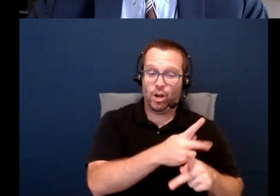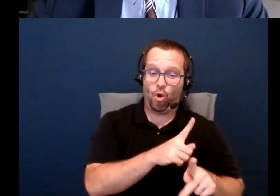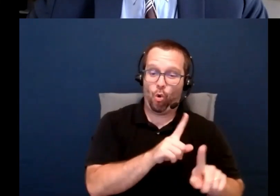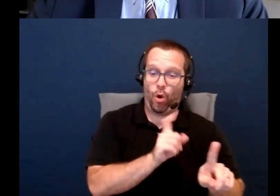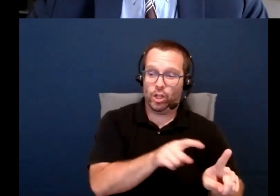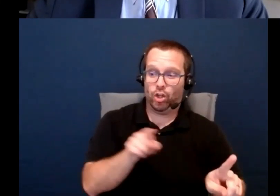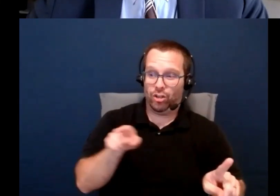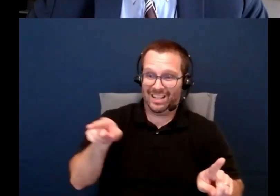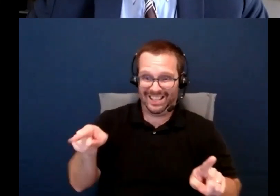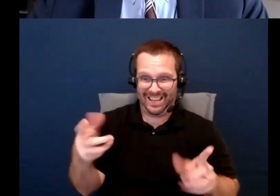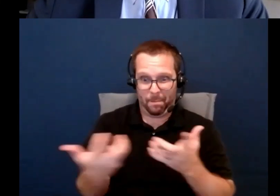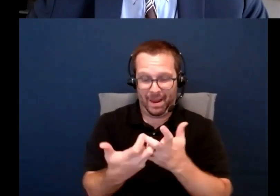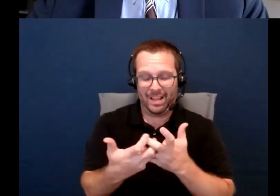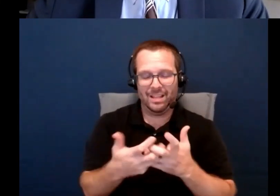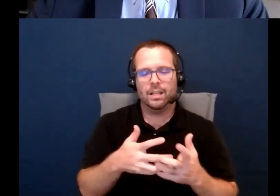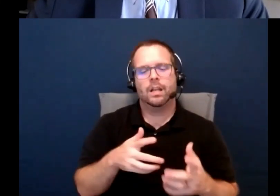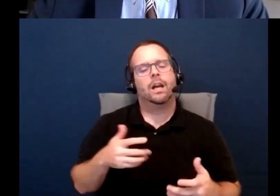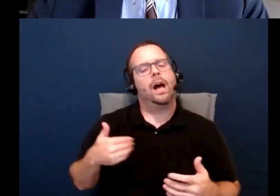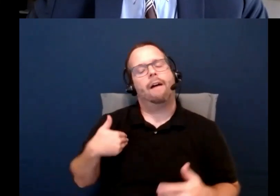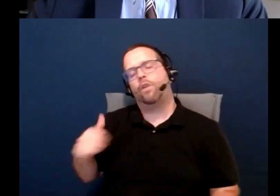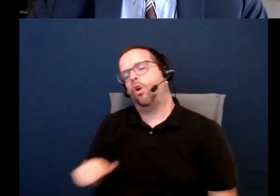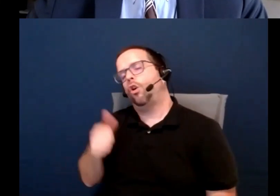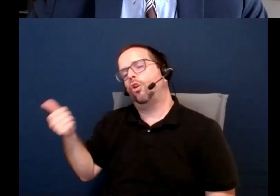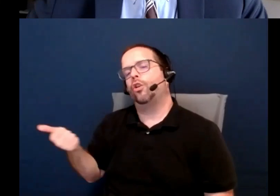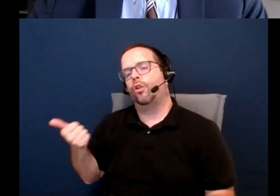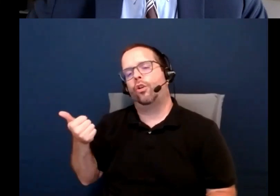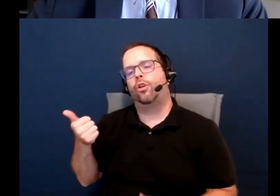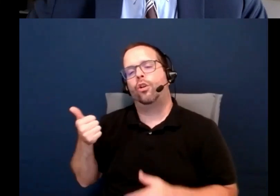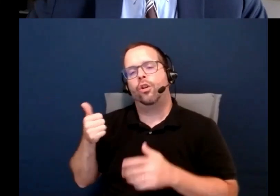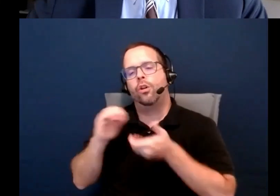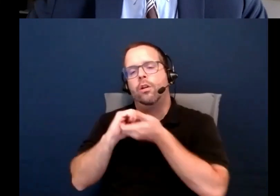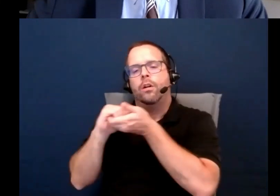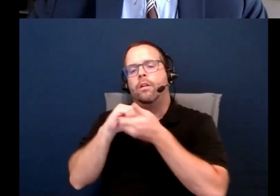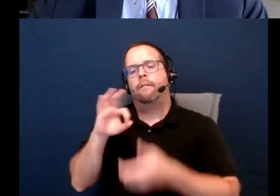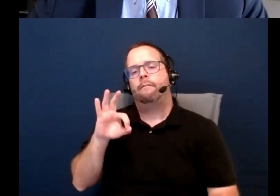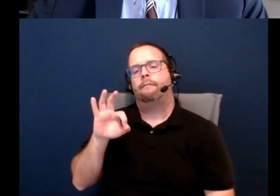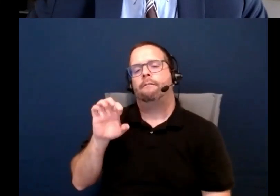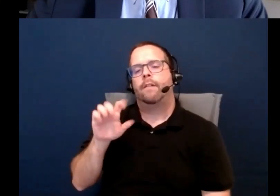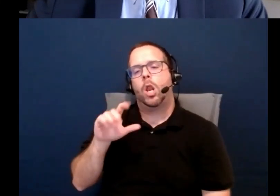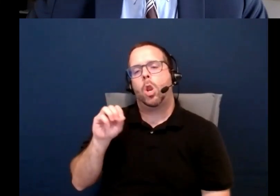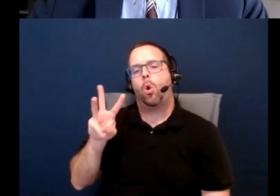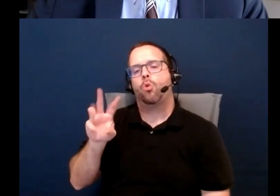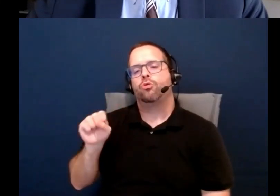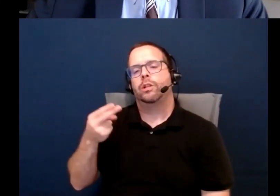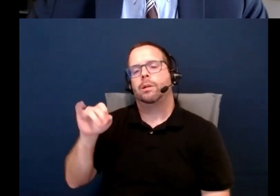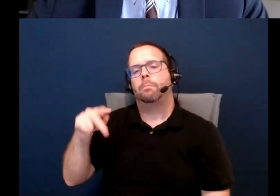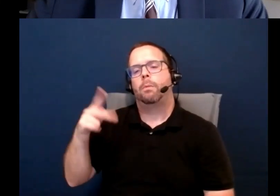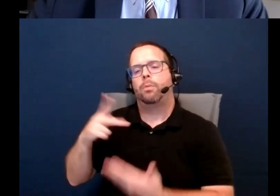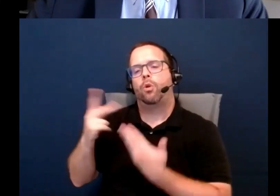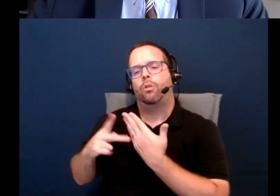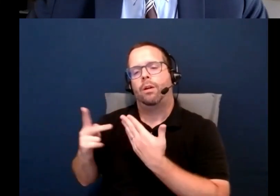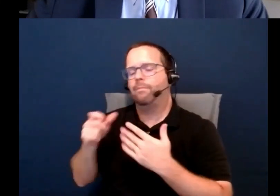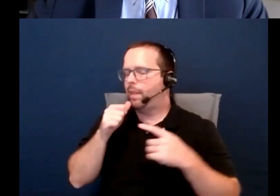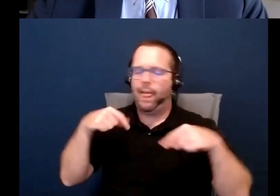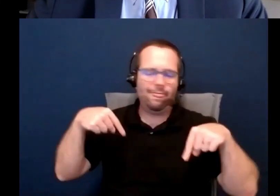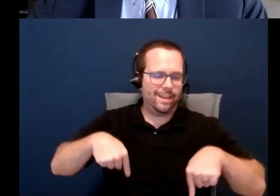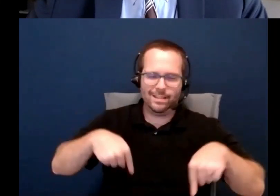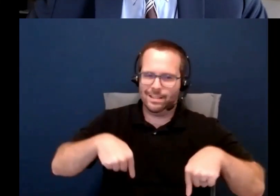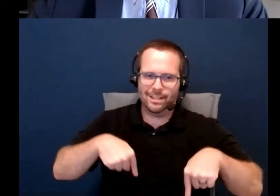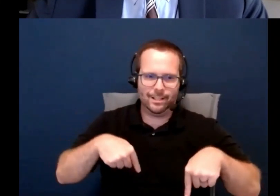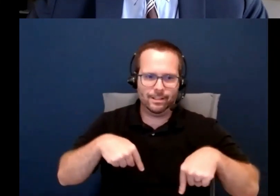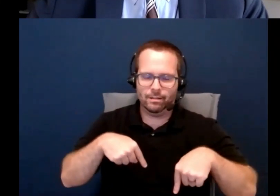in other kinds of fellowship programs, but not in this fellowship program currently as it's